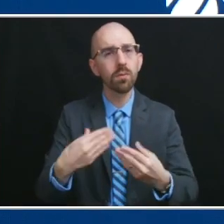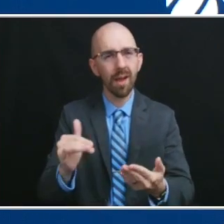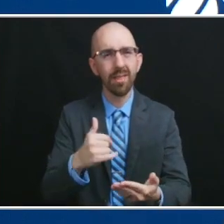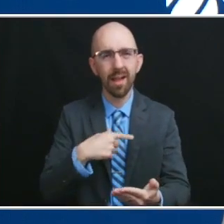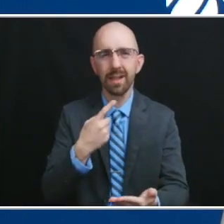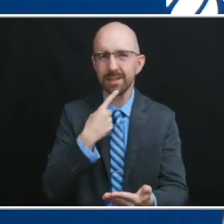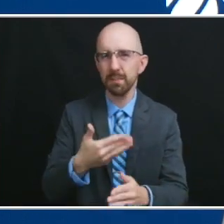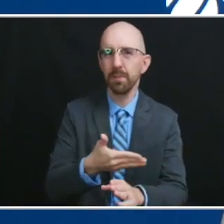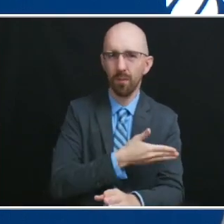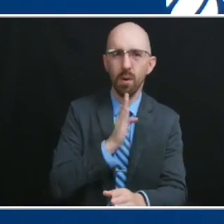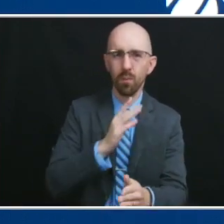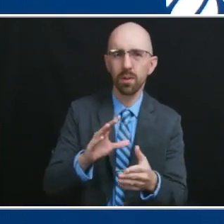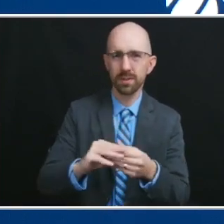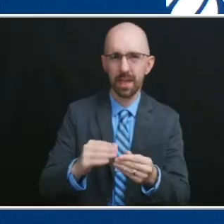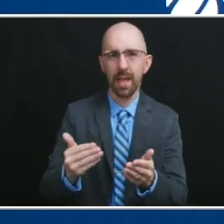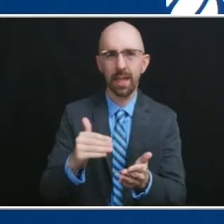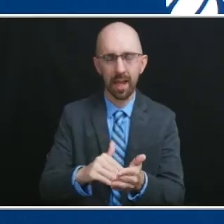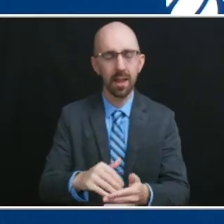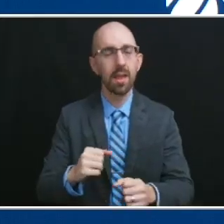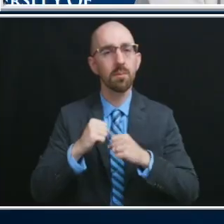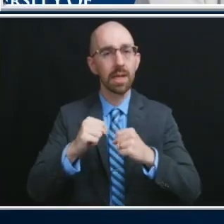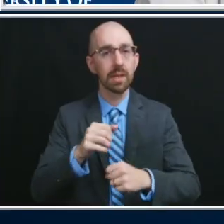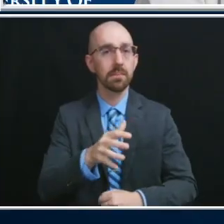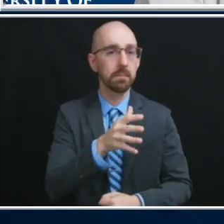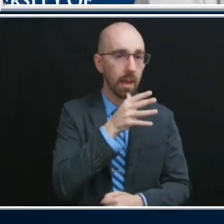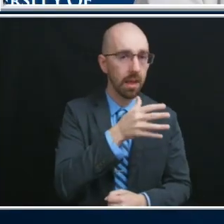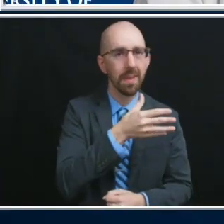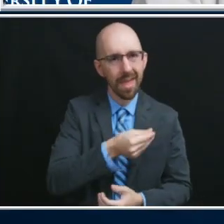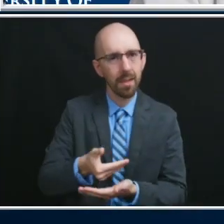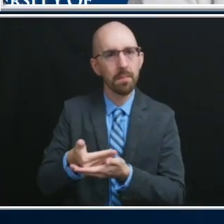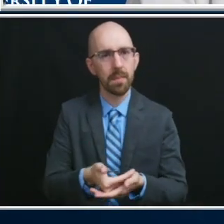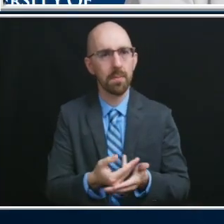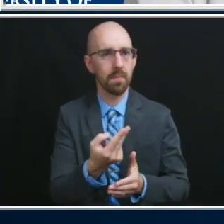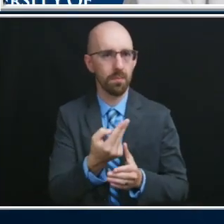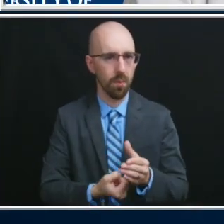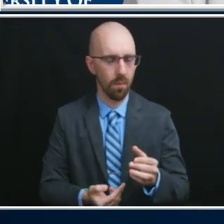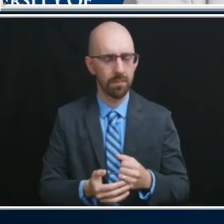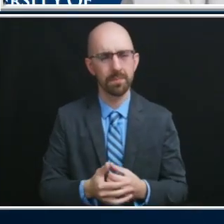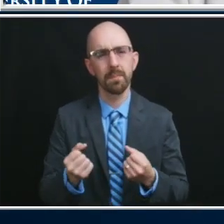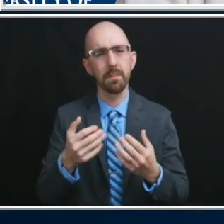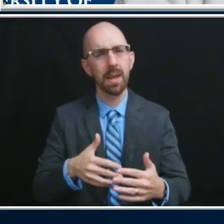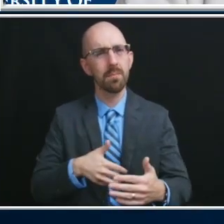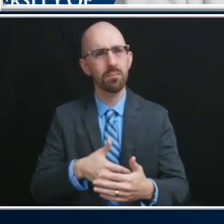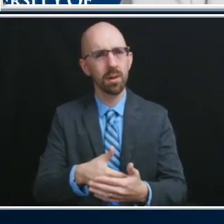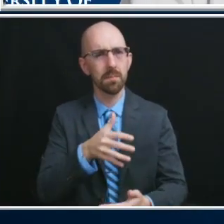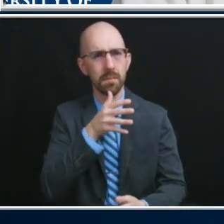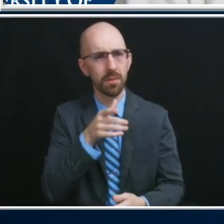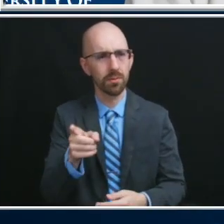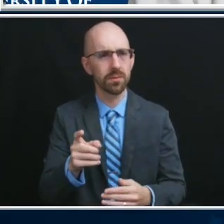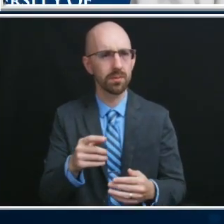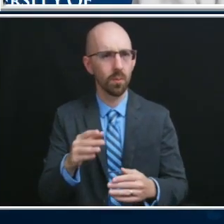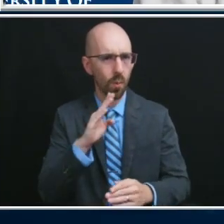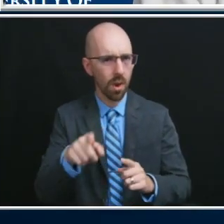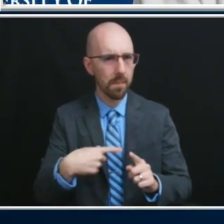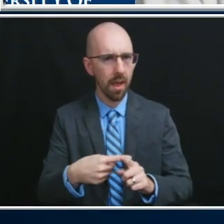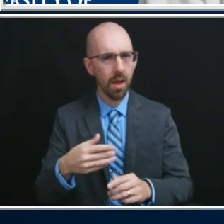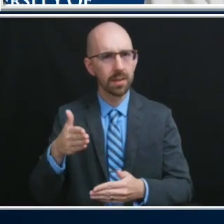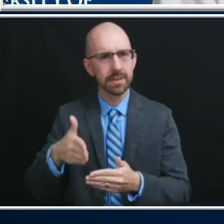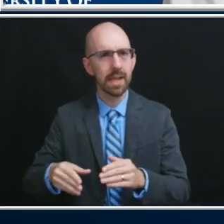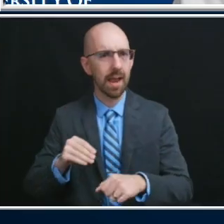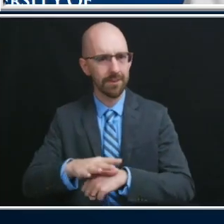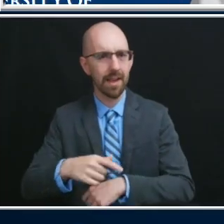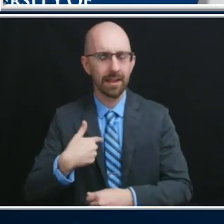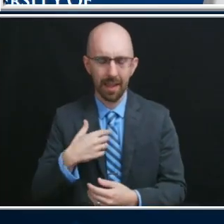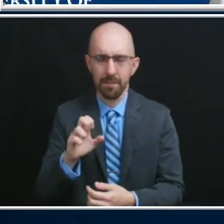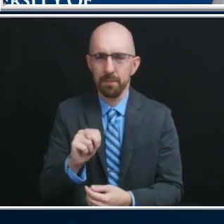protection for mom and baby as well. Okay, of course, many expectant mothers, they worry about those potential side effects. I've been there, I know that. Yeah. But can